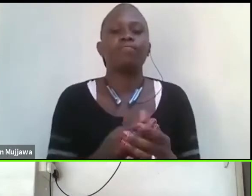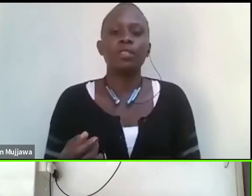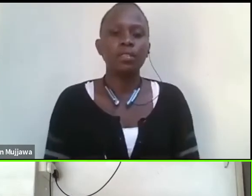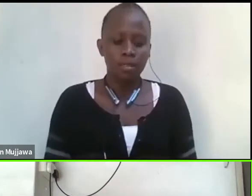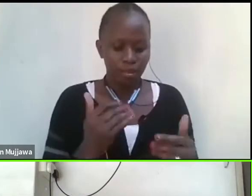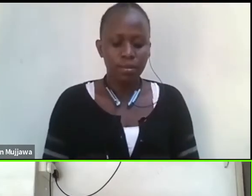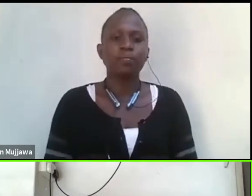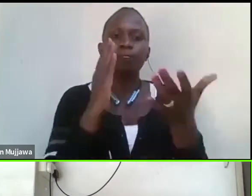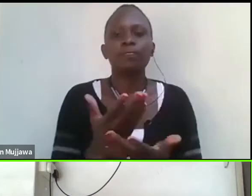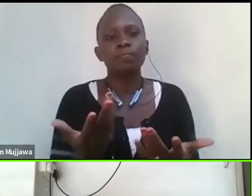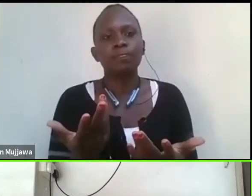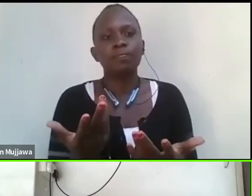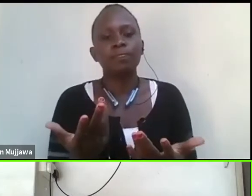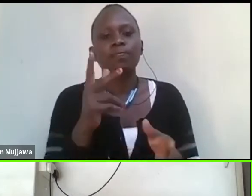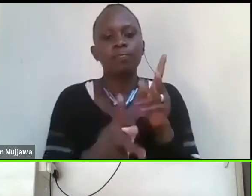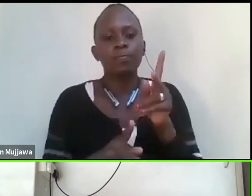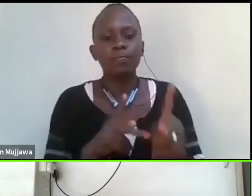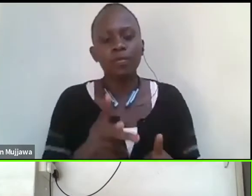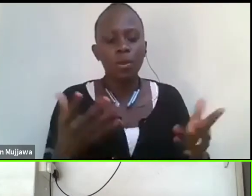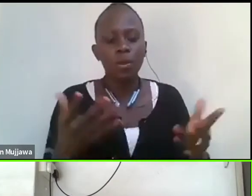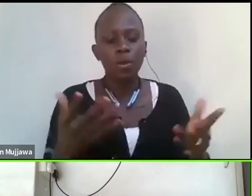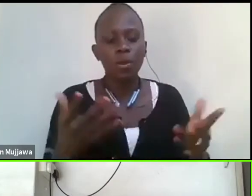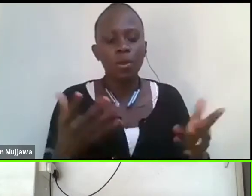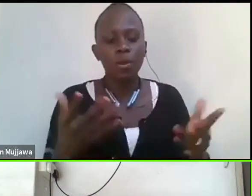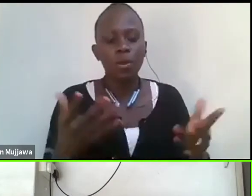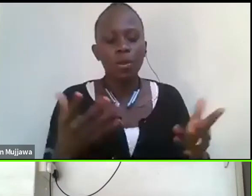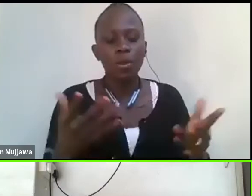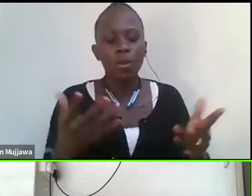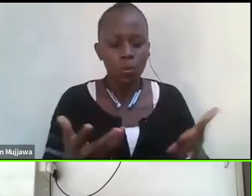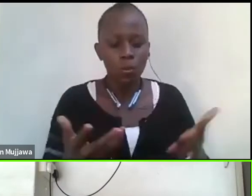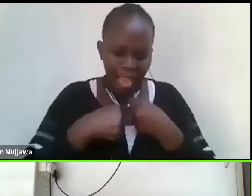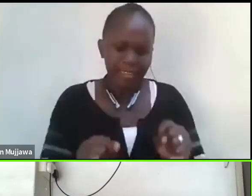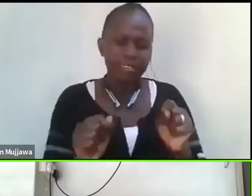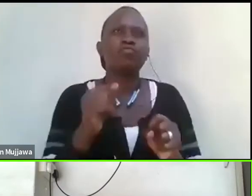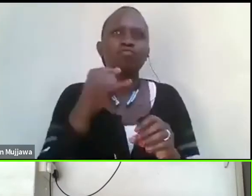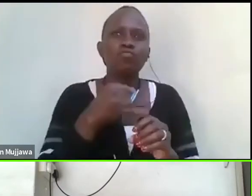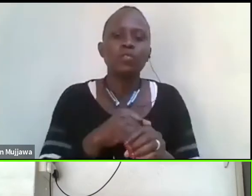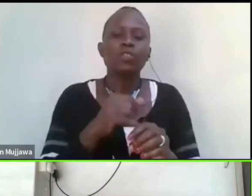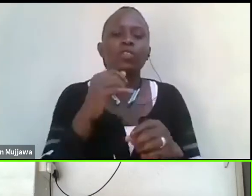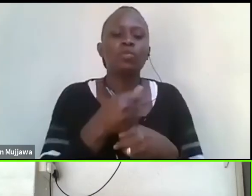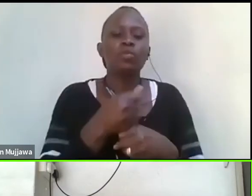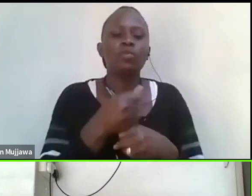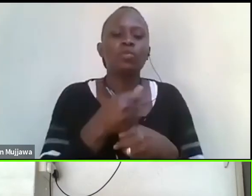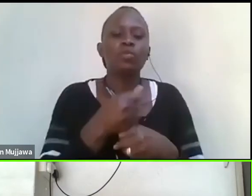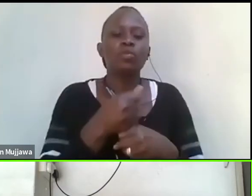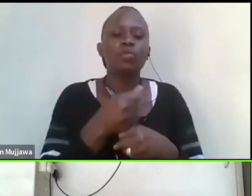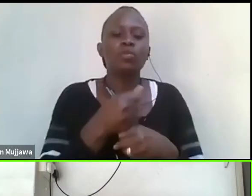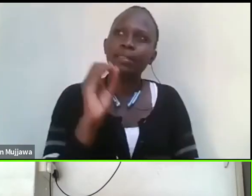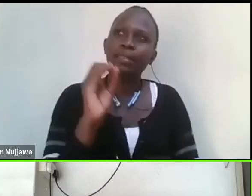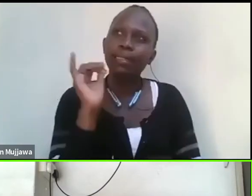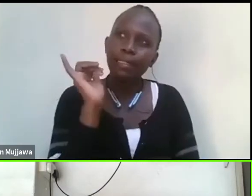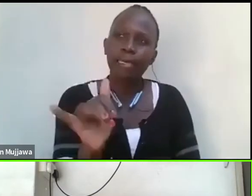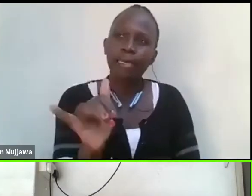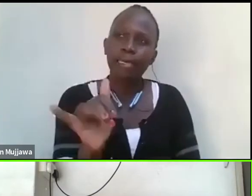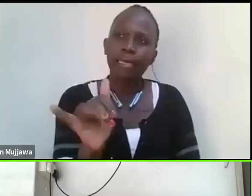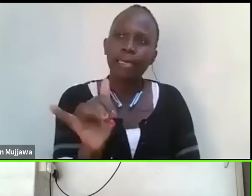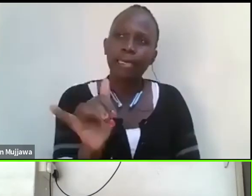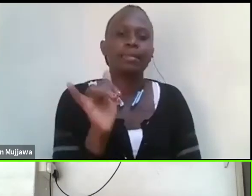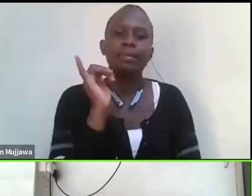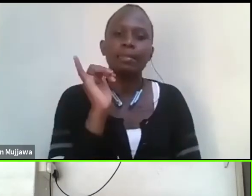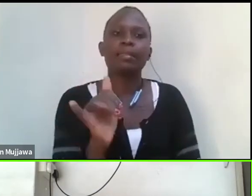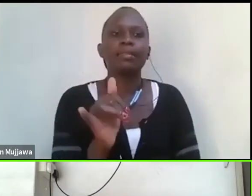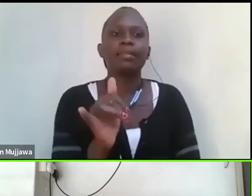we minimize the risk of exposure to our employees. And it's quite expensive to maintain that. So in terms